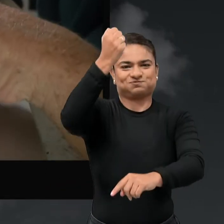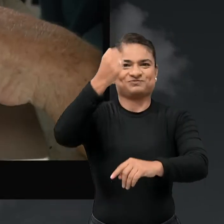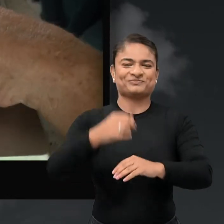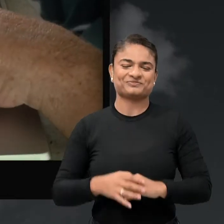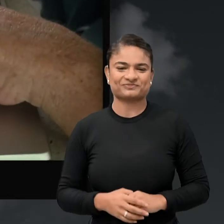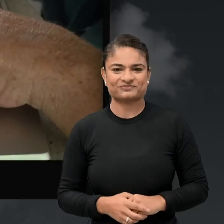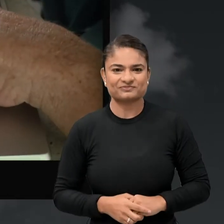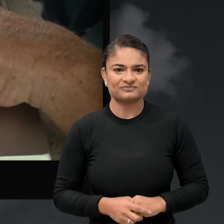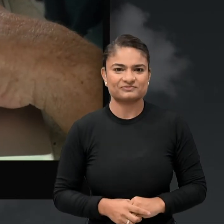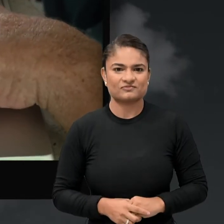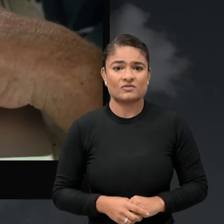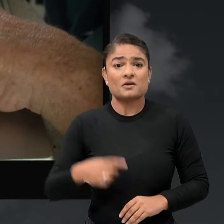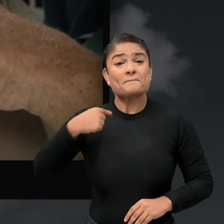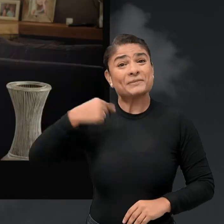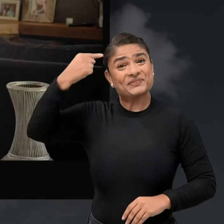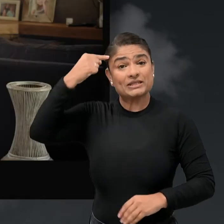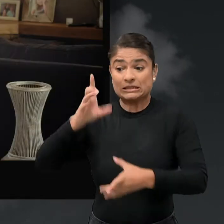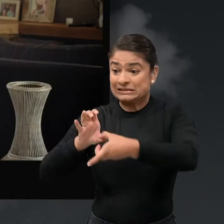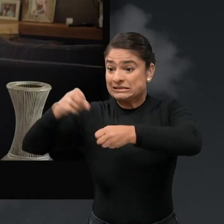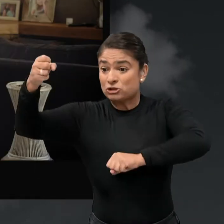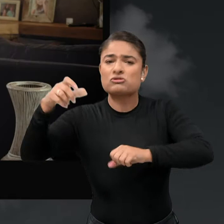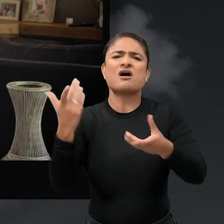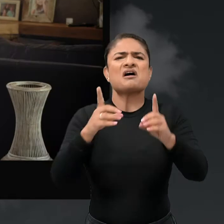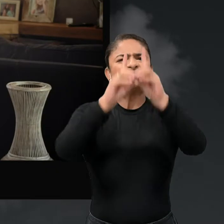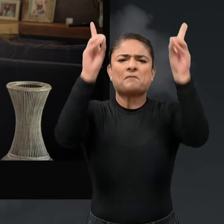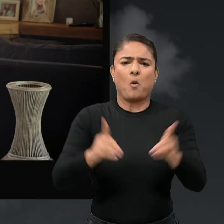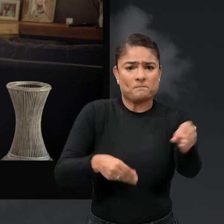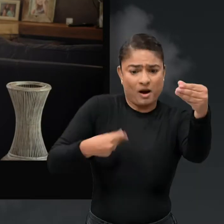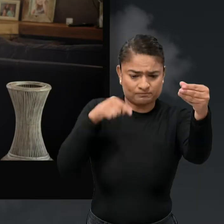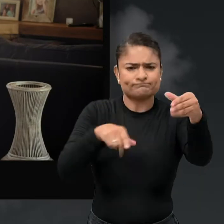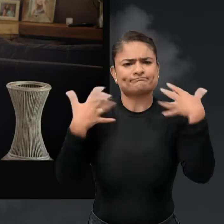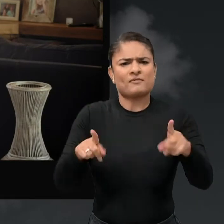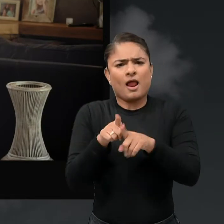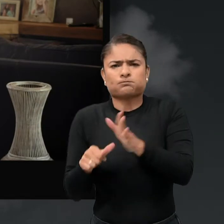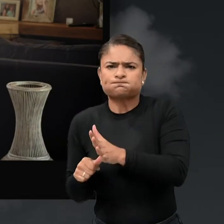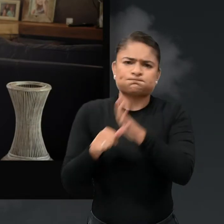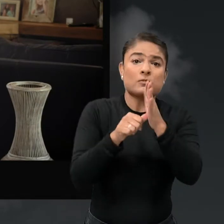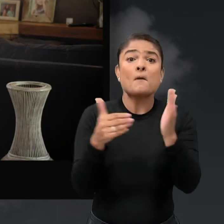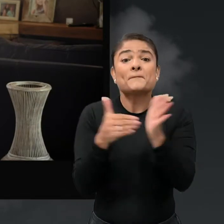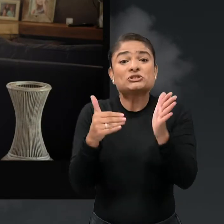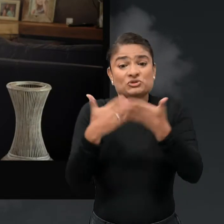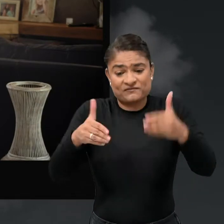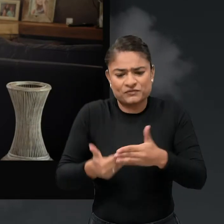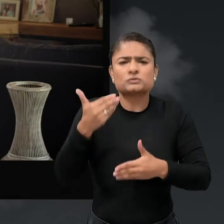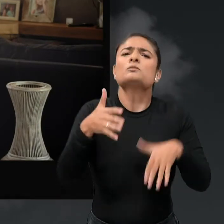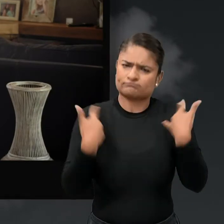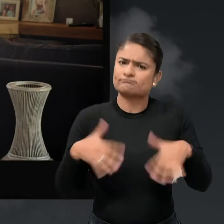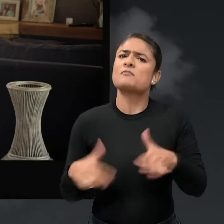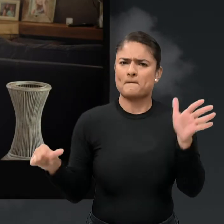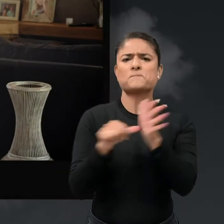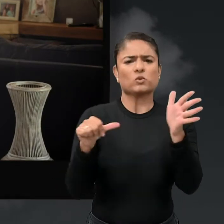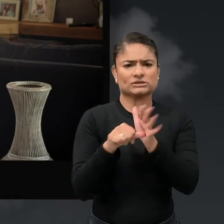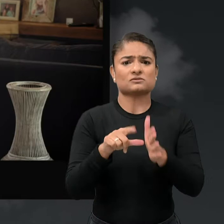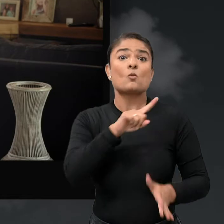goal. I think that having a degree or a diploma or some form of post-matric qualification